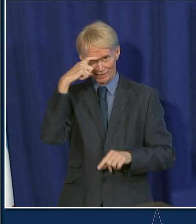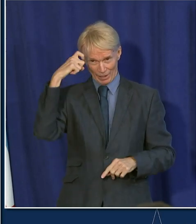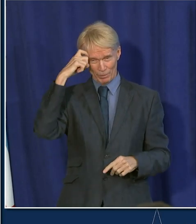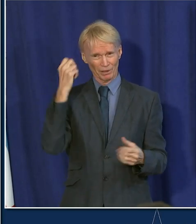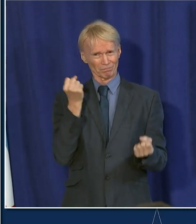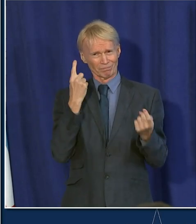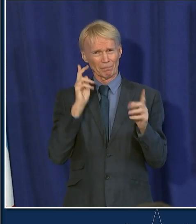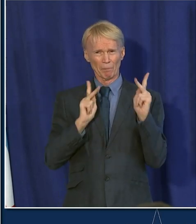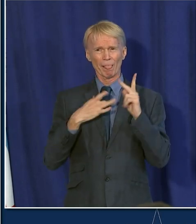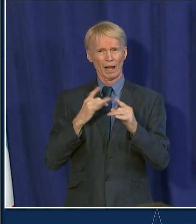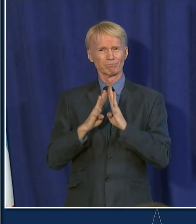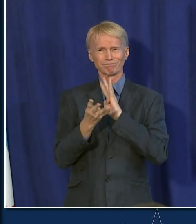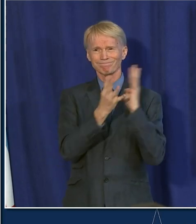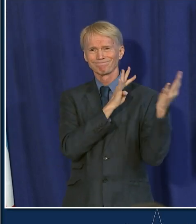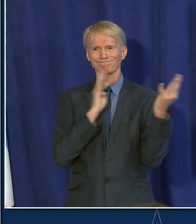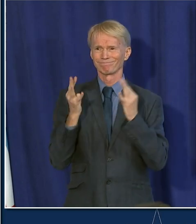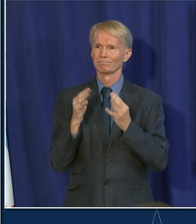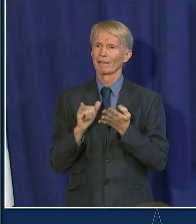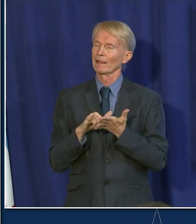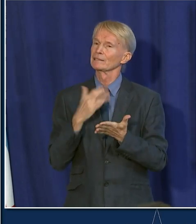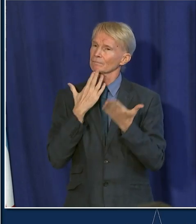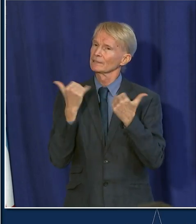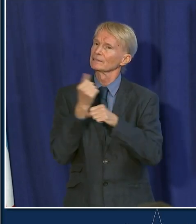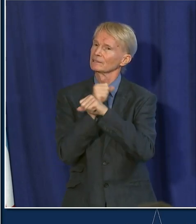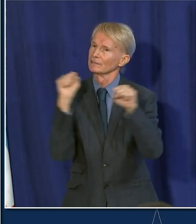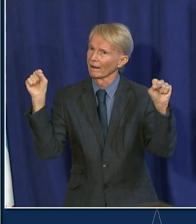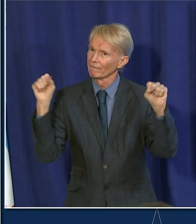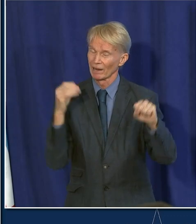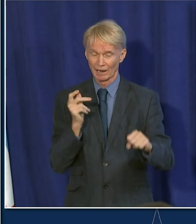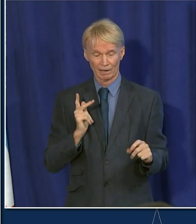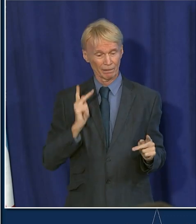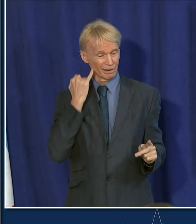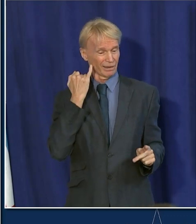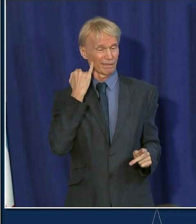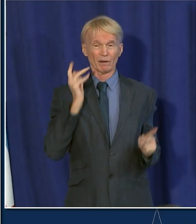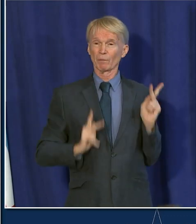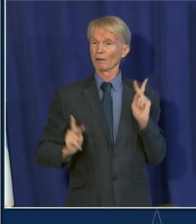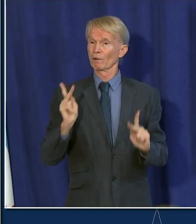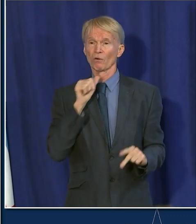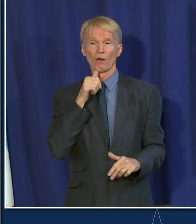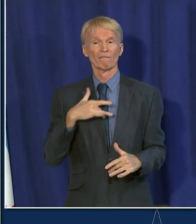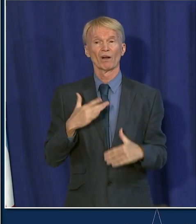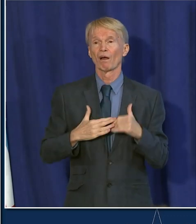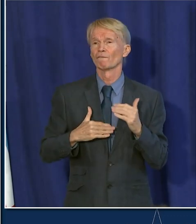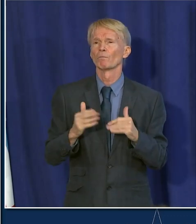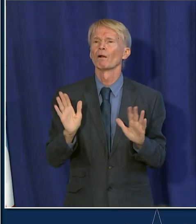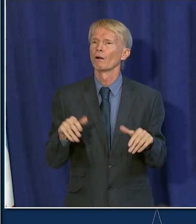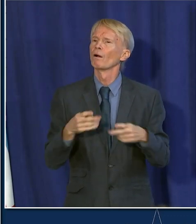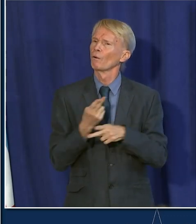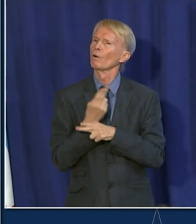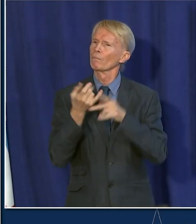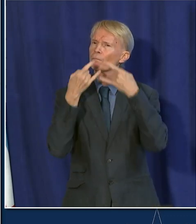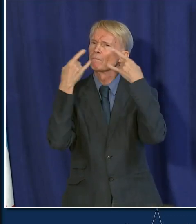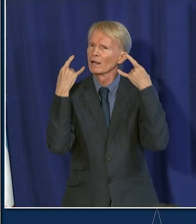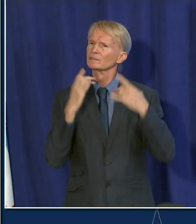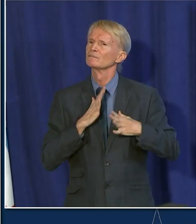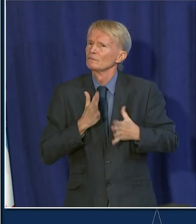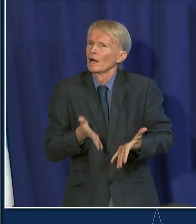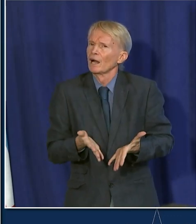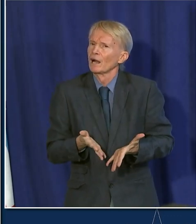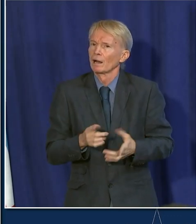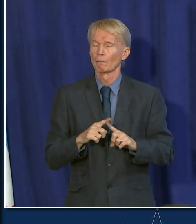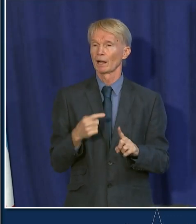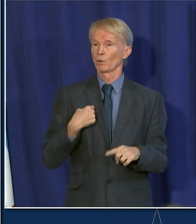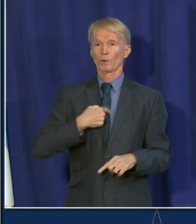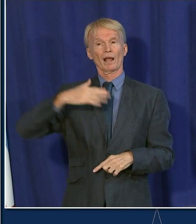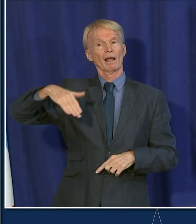remains the safer way to do so. And where people are feeling uncomfortable, we certainly encourage mask wearing, but we're not at a point where we're needing to recommend